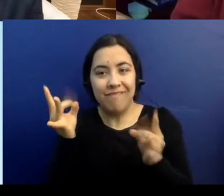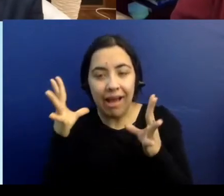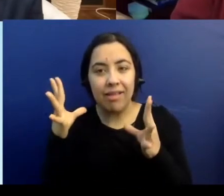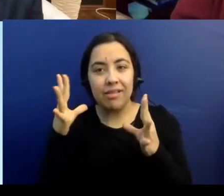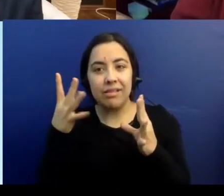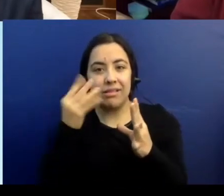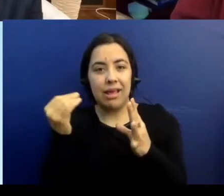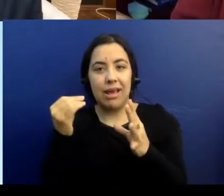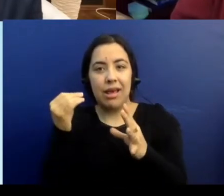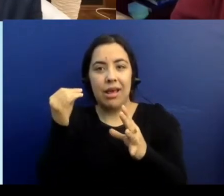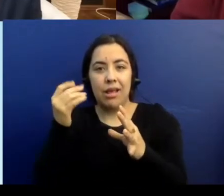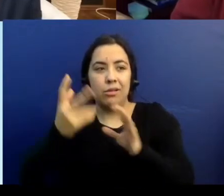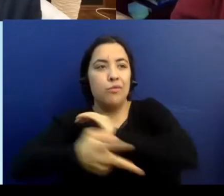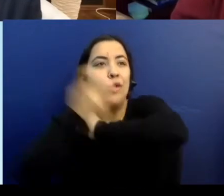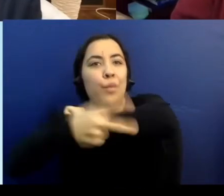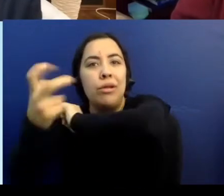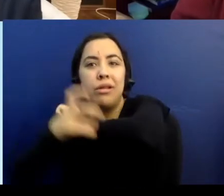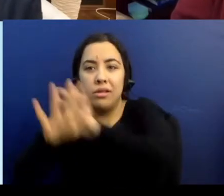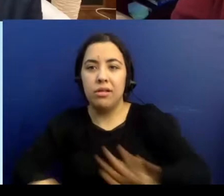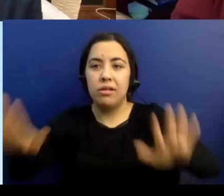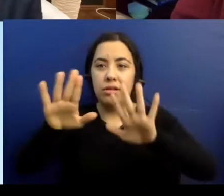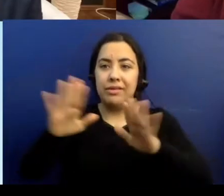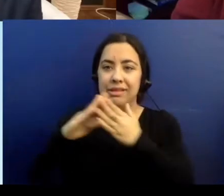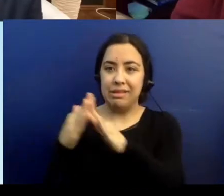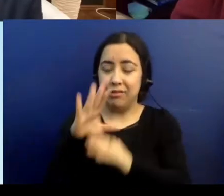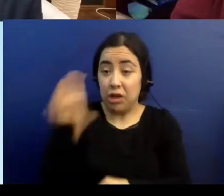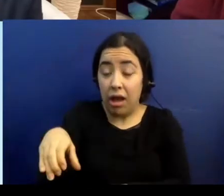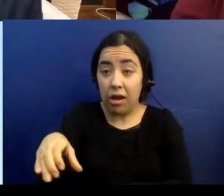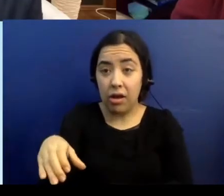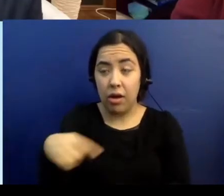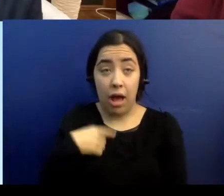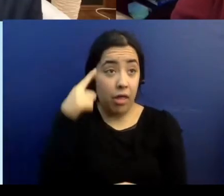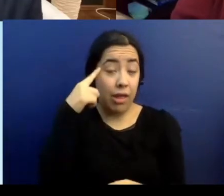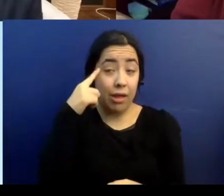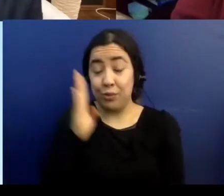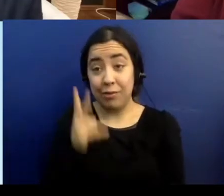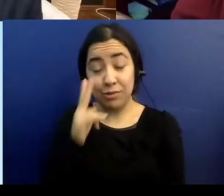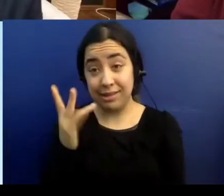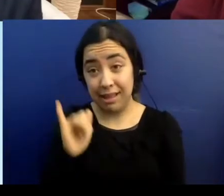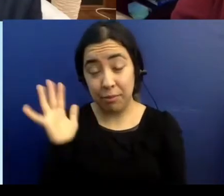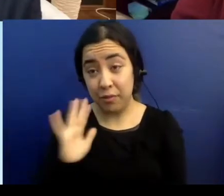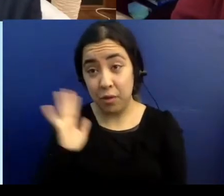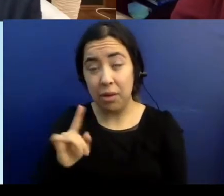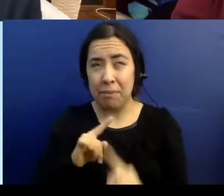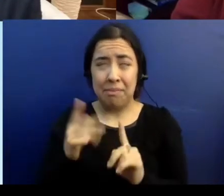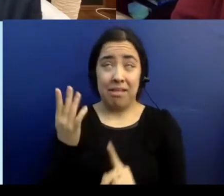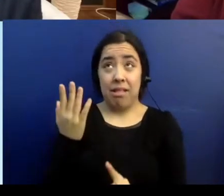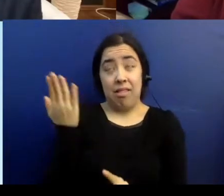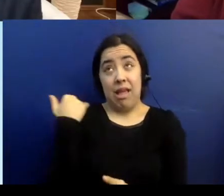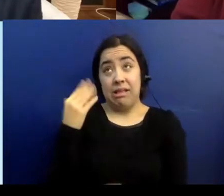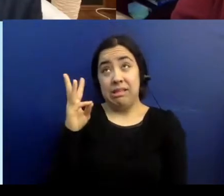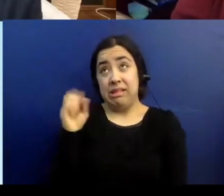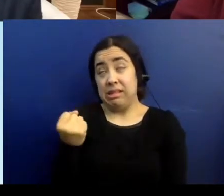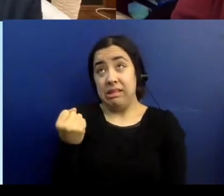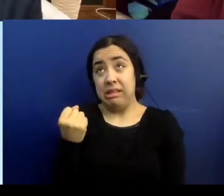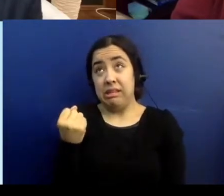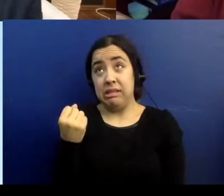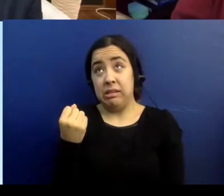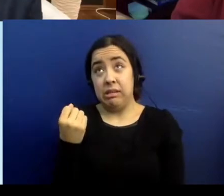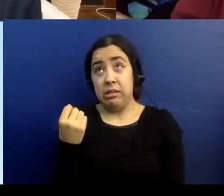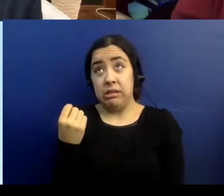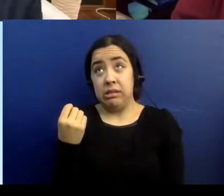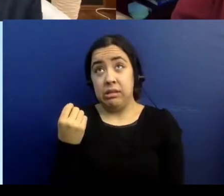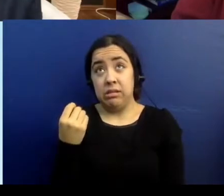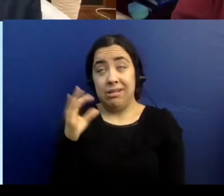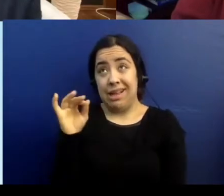seen before, but certainly not since the late 60s. That Monday morning was June 1st.